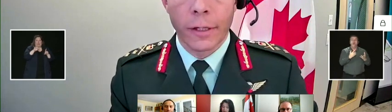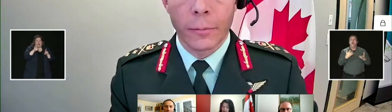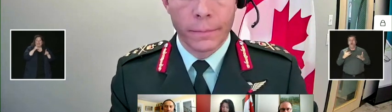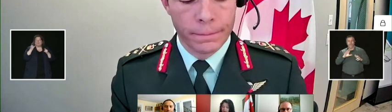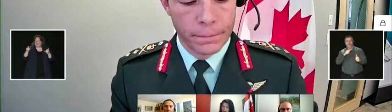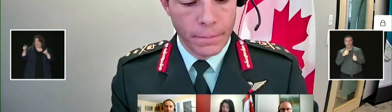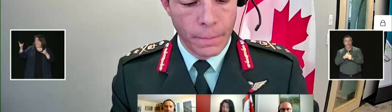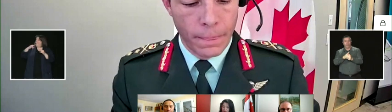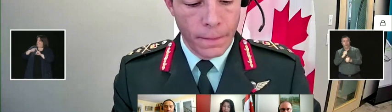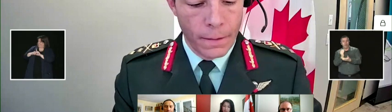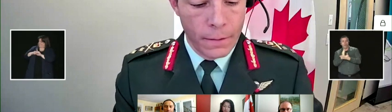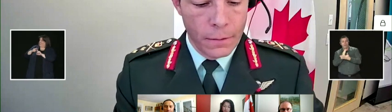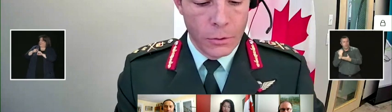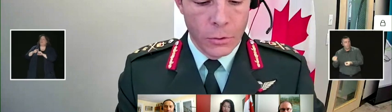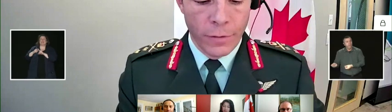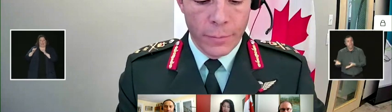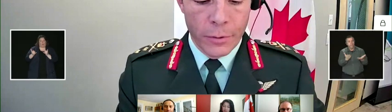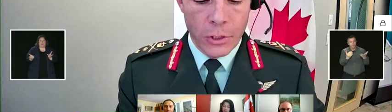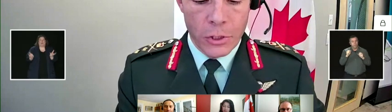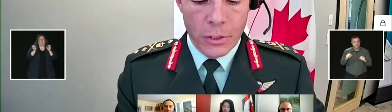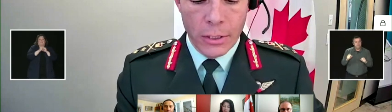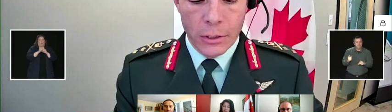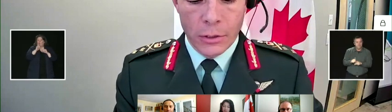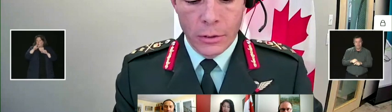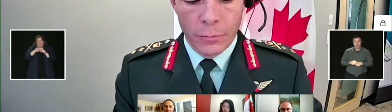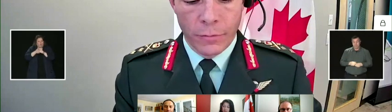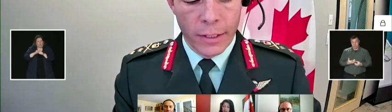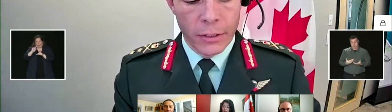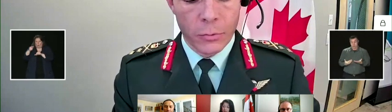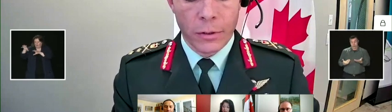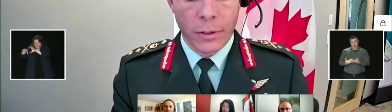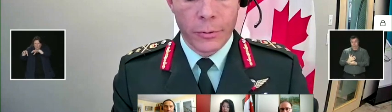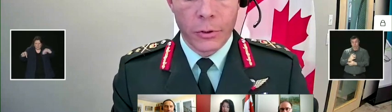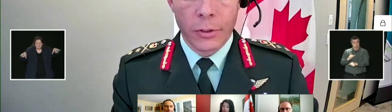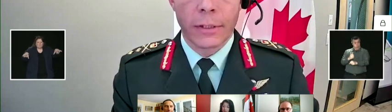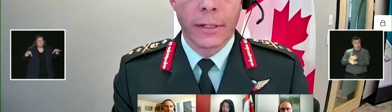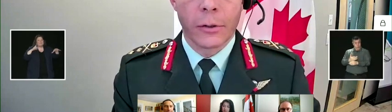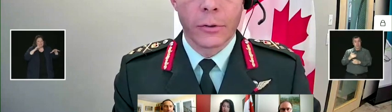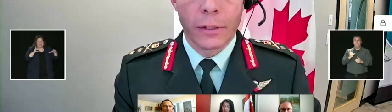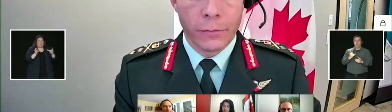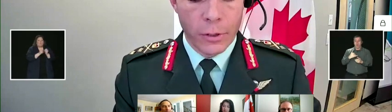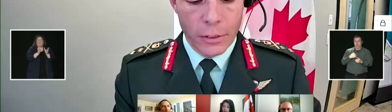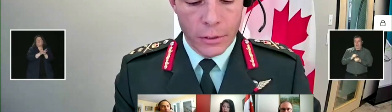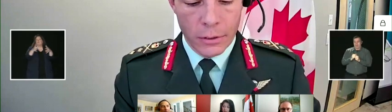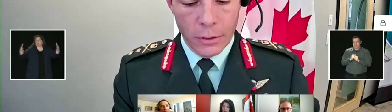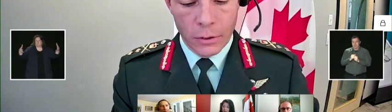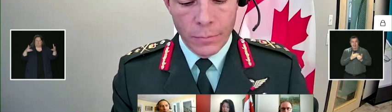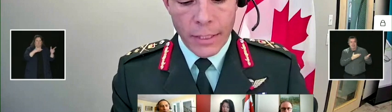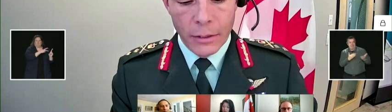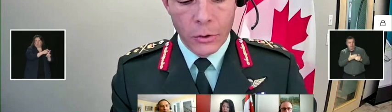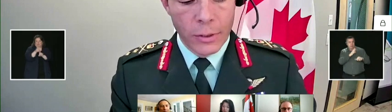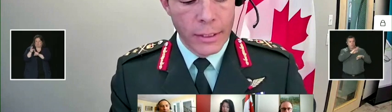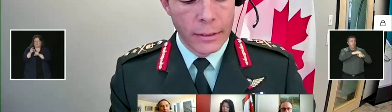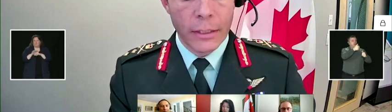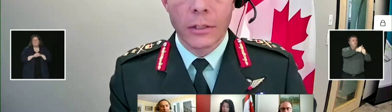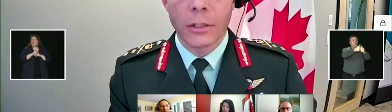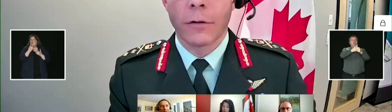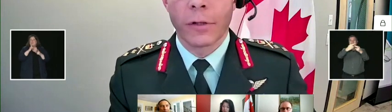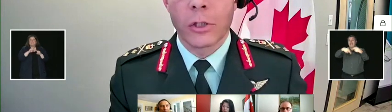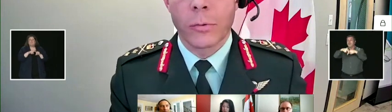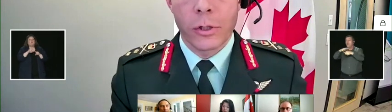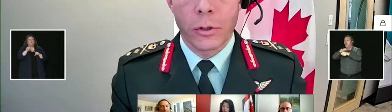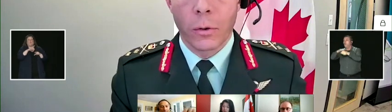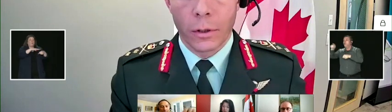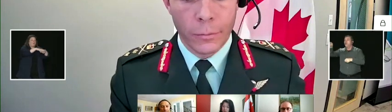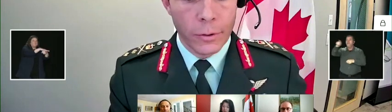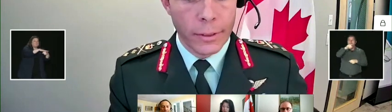currently available. New developments such as this provide us with the opportunity to tailor deliveries to meet the unique needs of